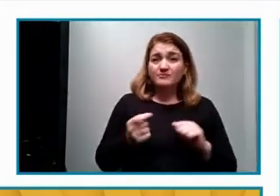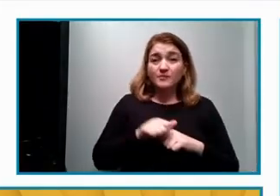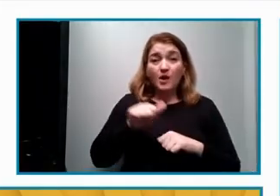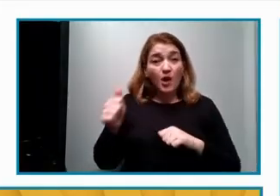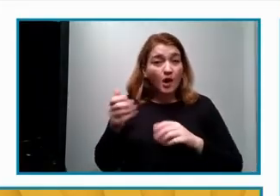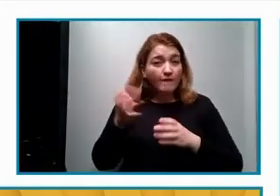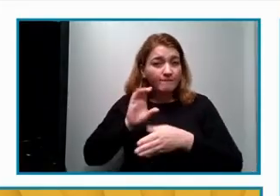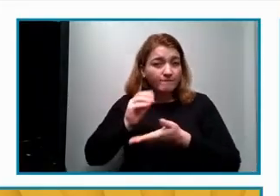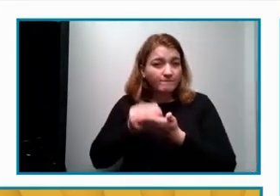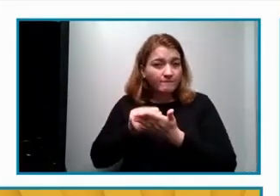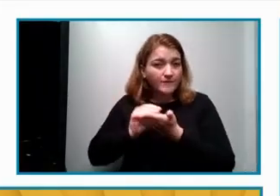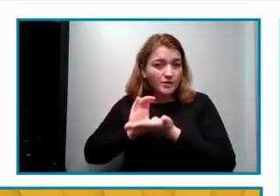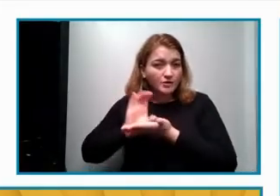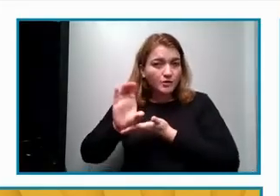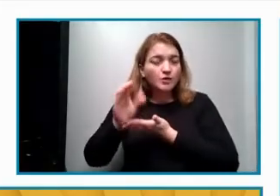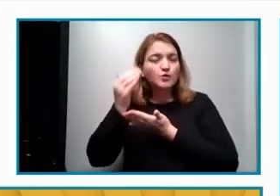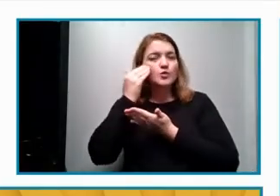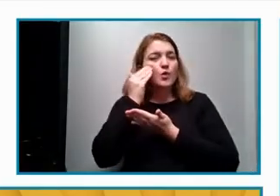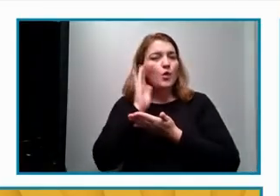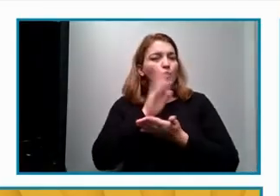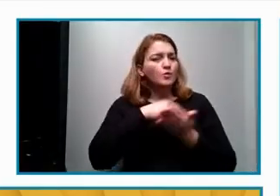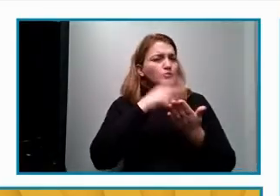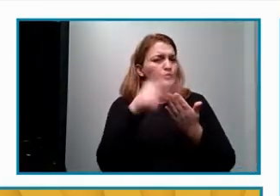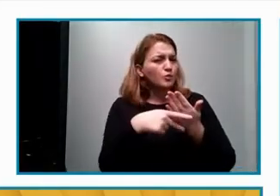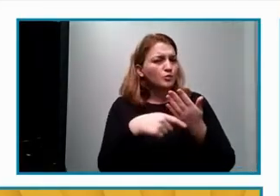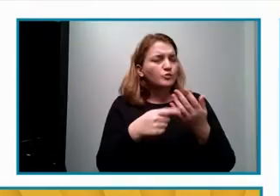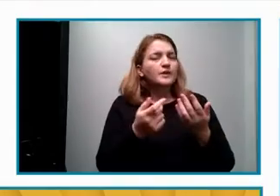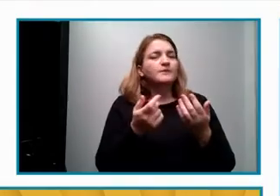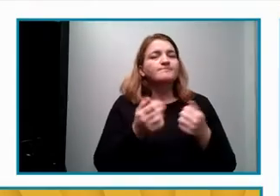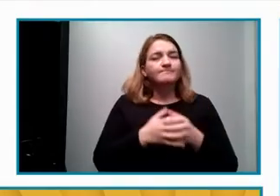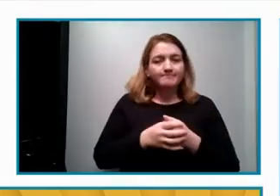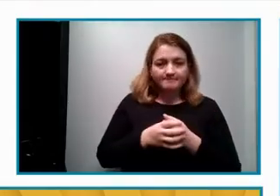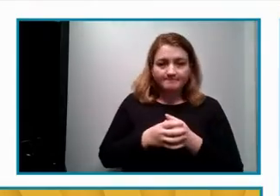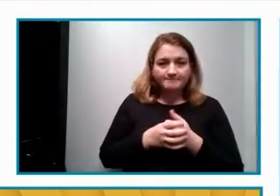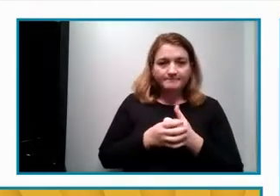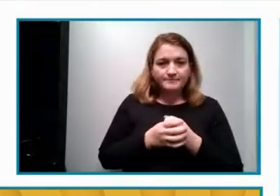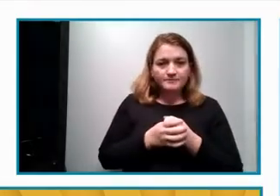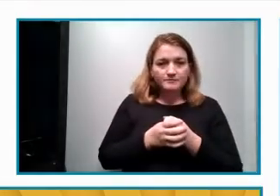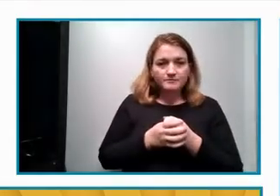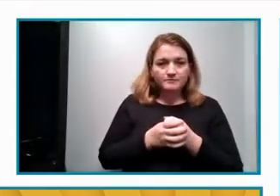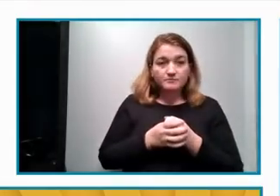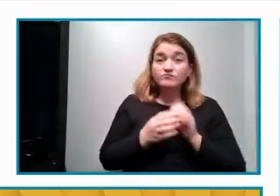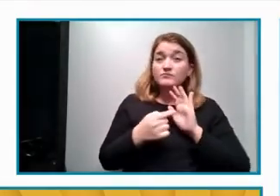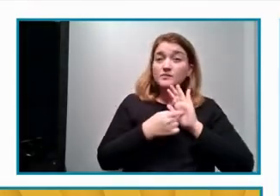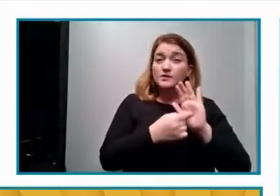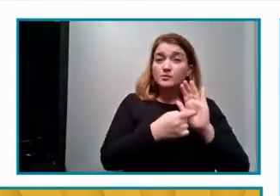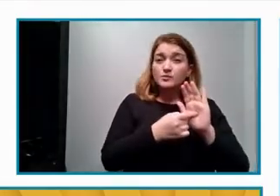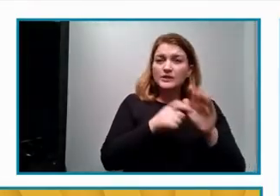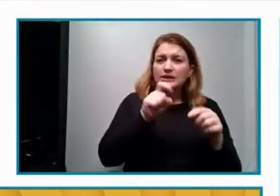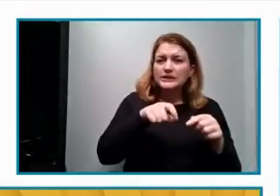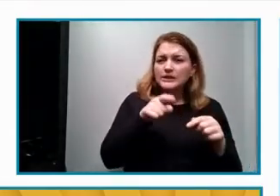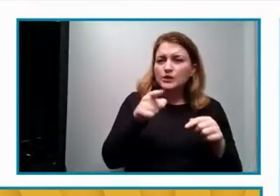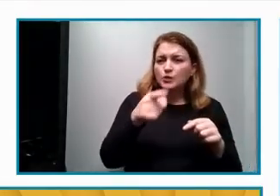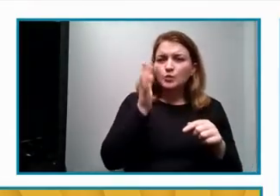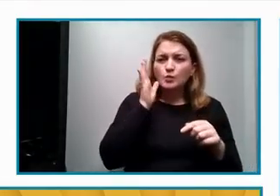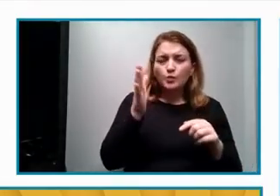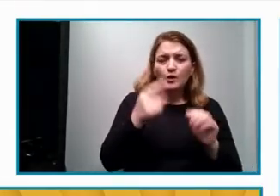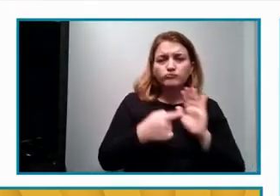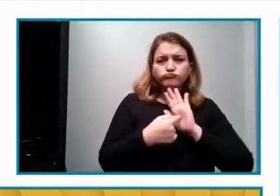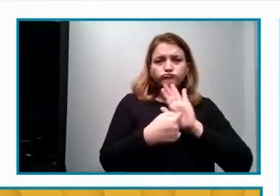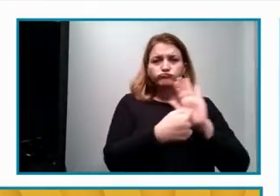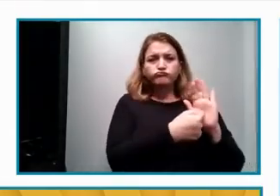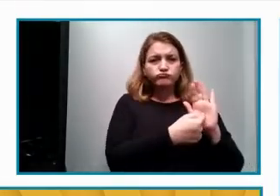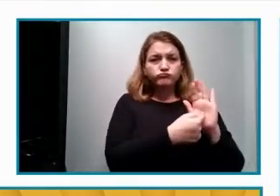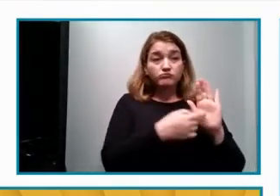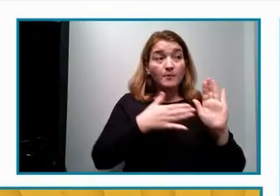Creating a logic model starts by defining the challenge or need that your program is going to address. So determining and stating your rationale or